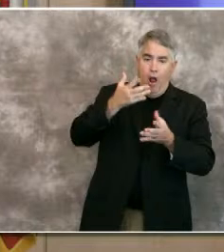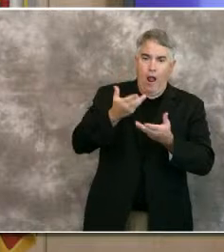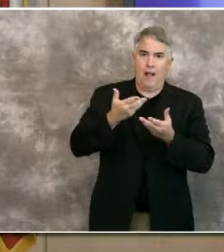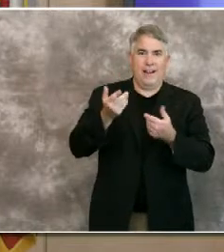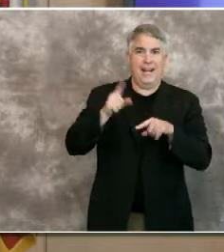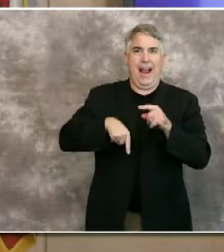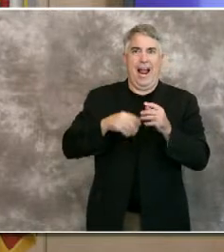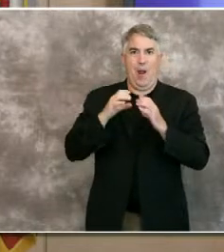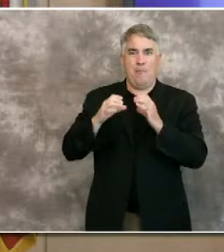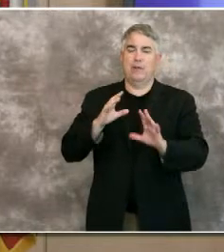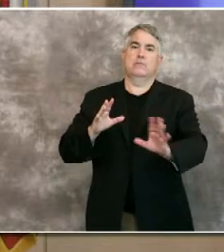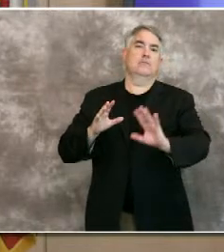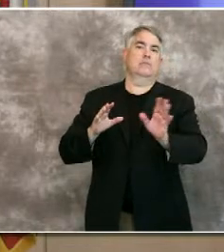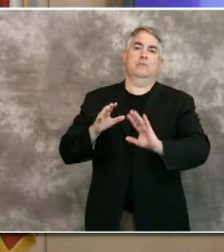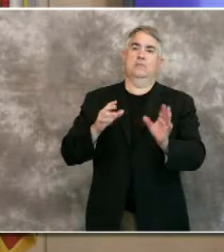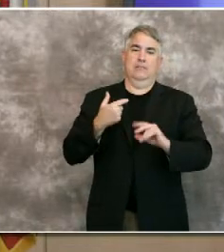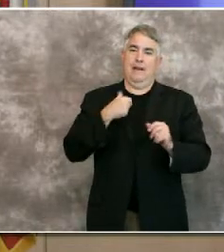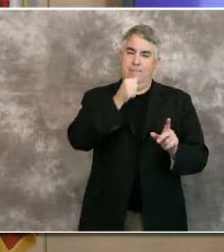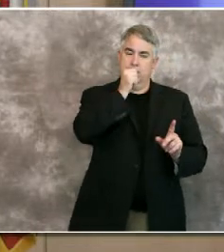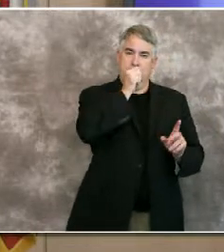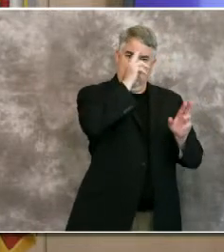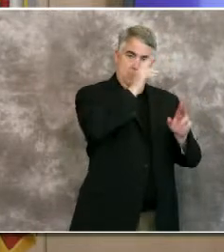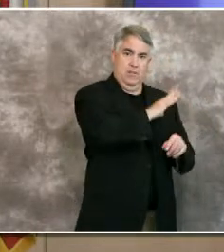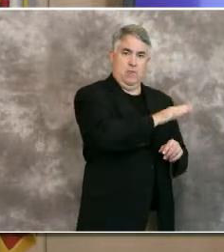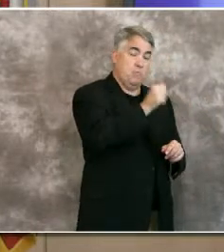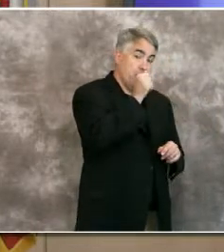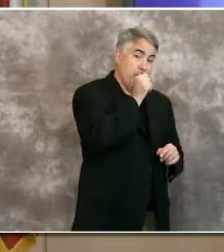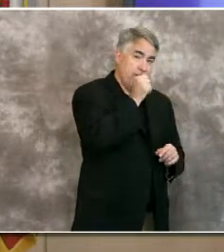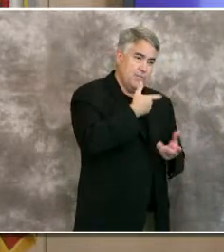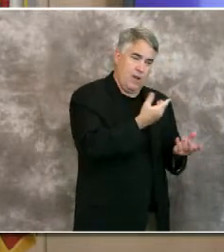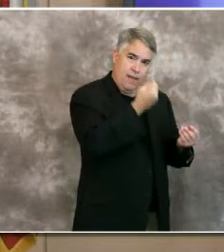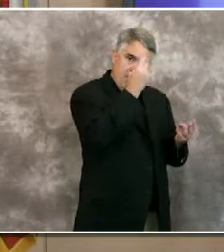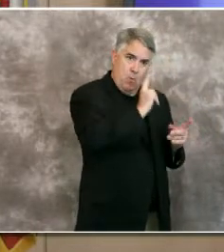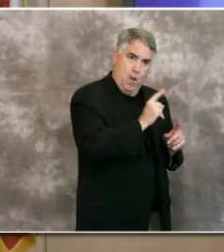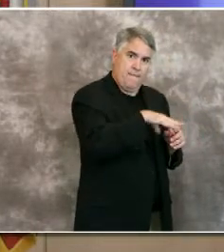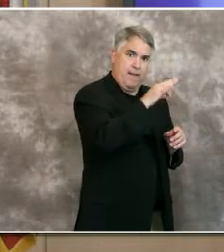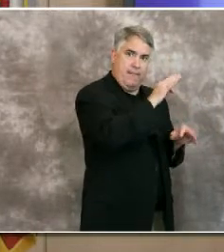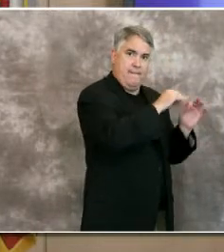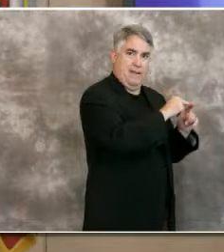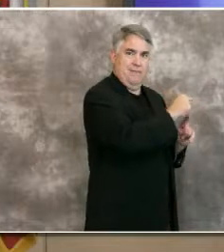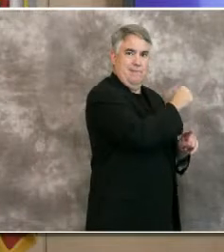best ability to confront the public health challenges that we face. In